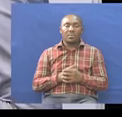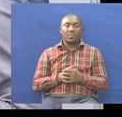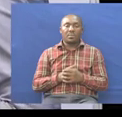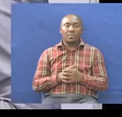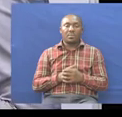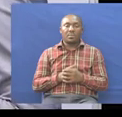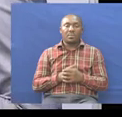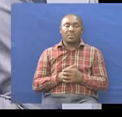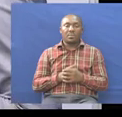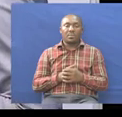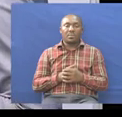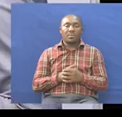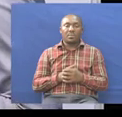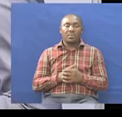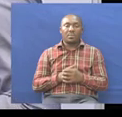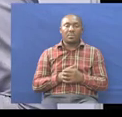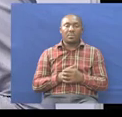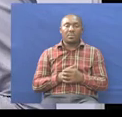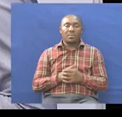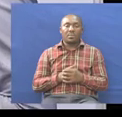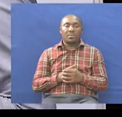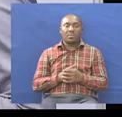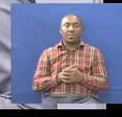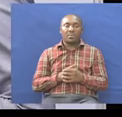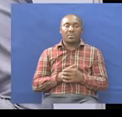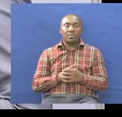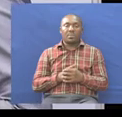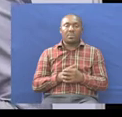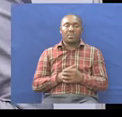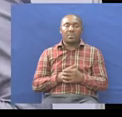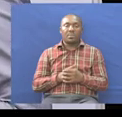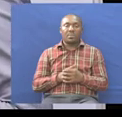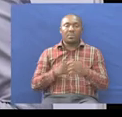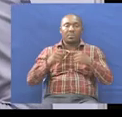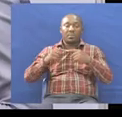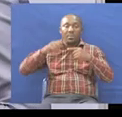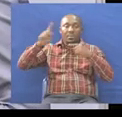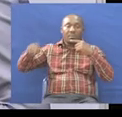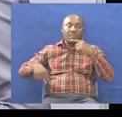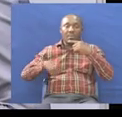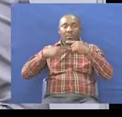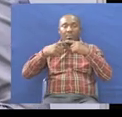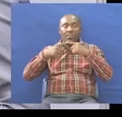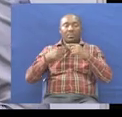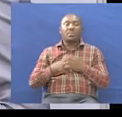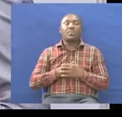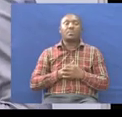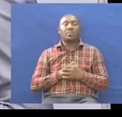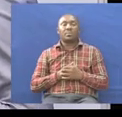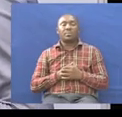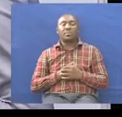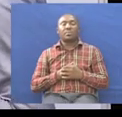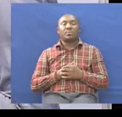Two, 4, 5, 8, 10,